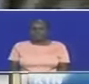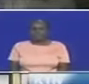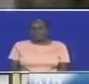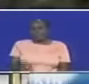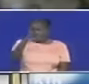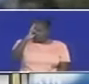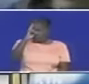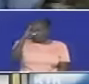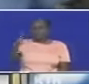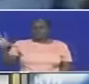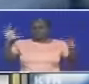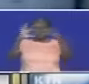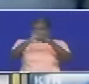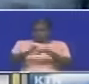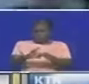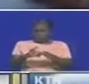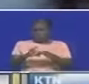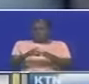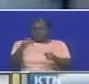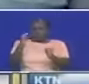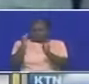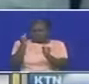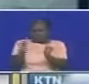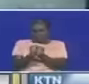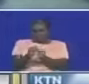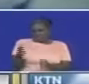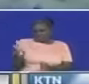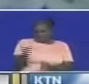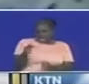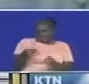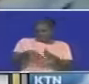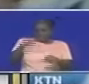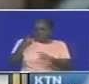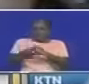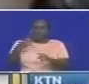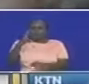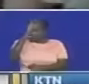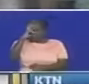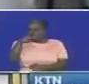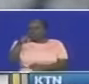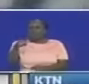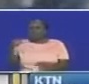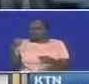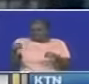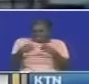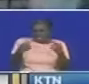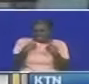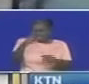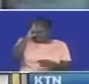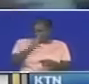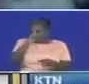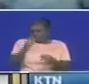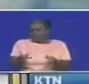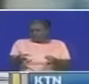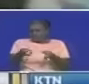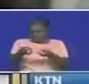Police have linked him with a G3 rifle, which was snatched from a police officer who was critically injured during the raid. The officer